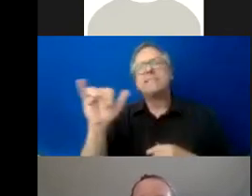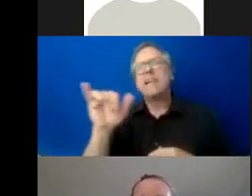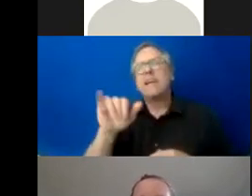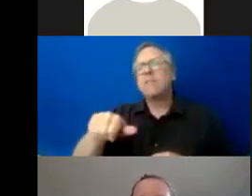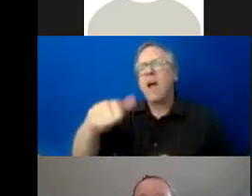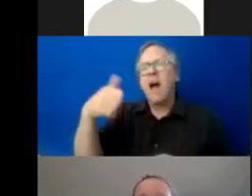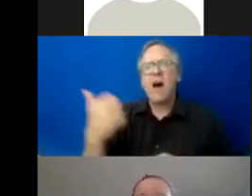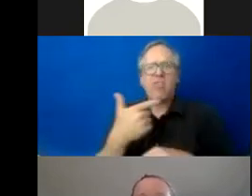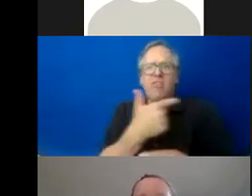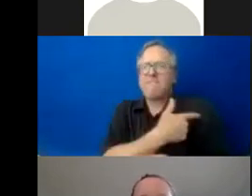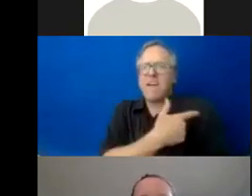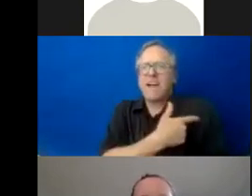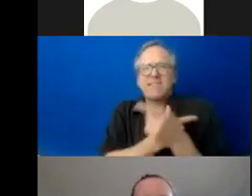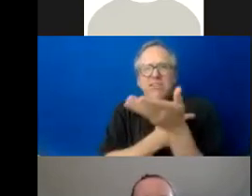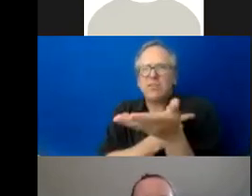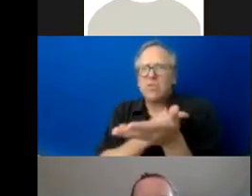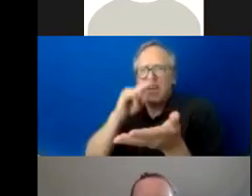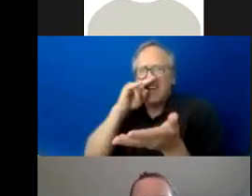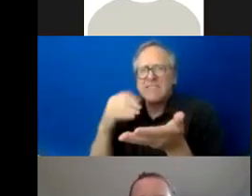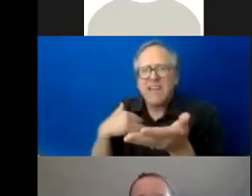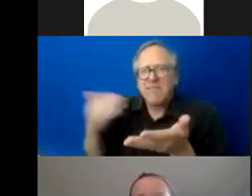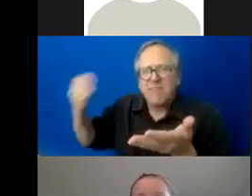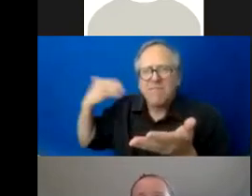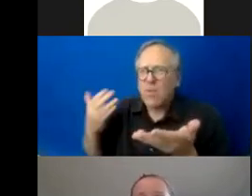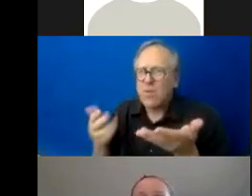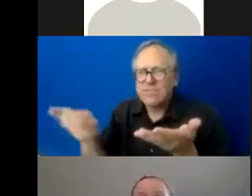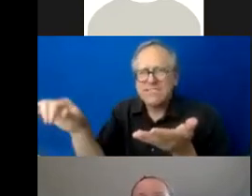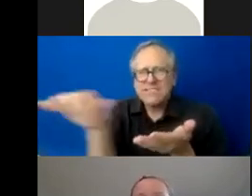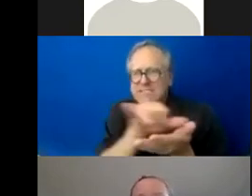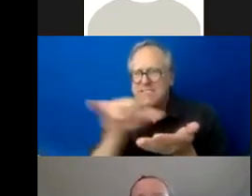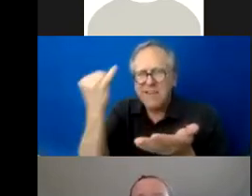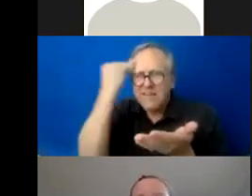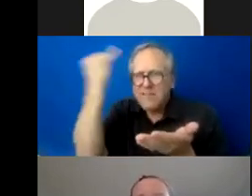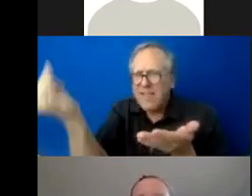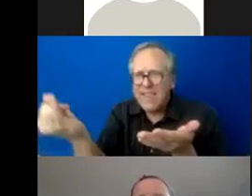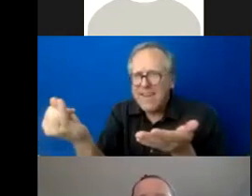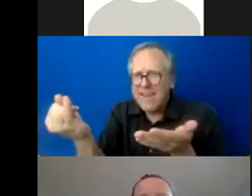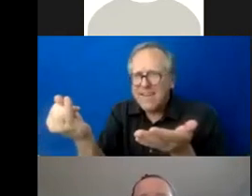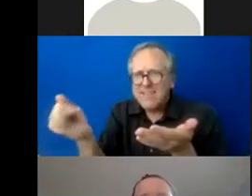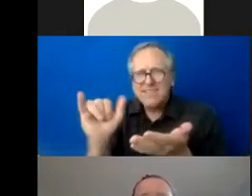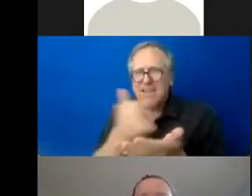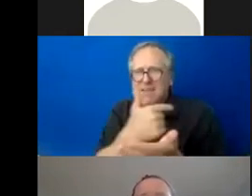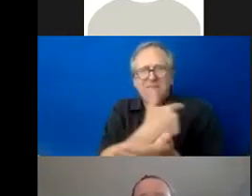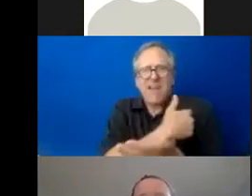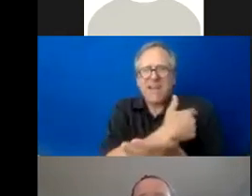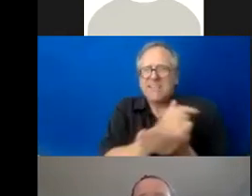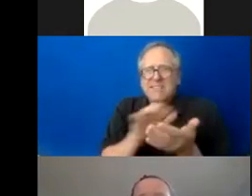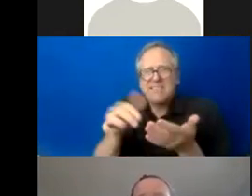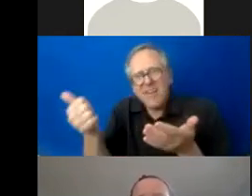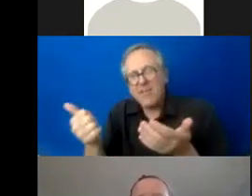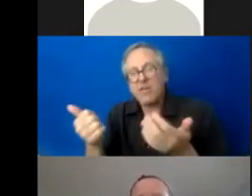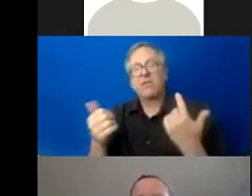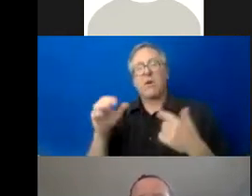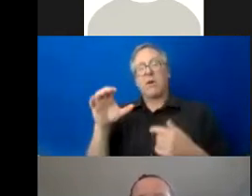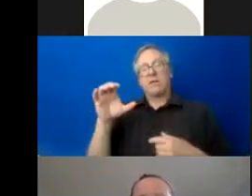received already. As Dr. Bell mentioned, that, you know, the SARS-CoV-2 causes the virus that causes